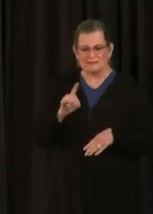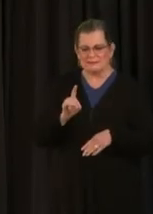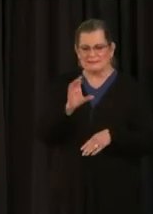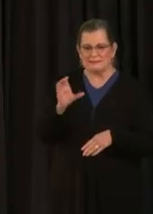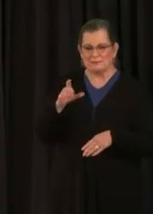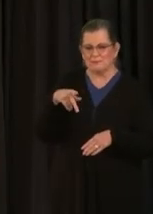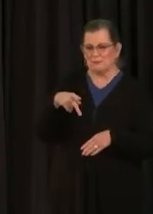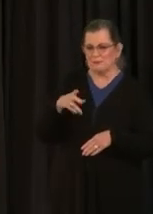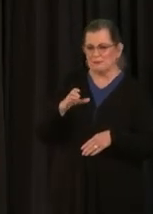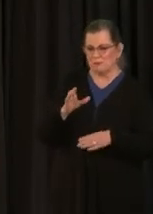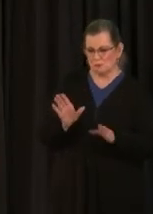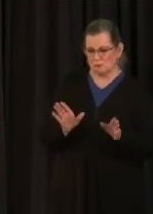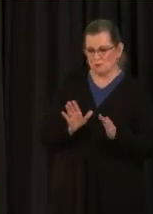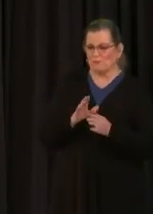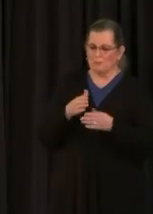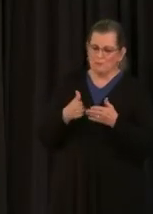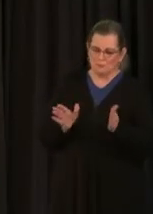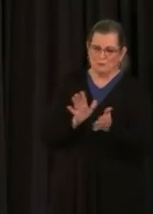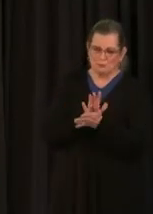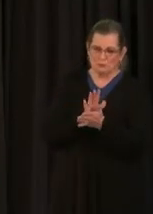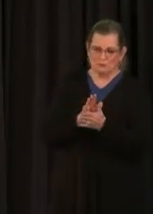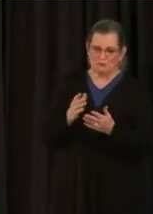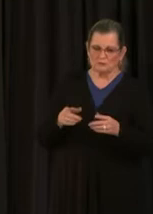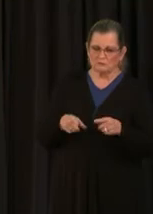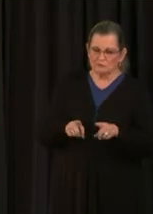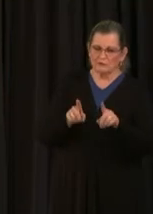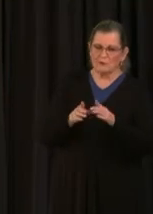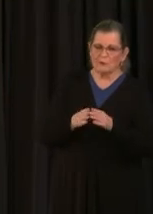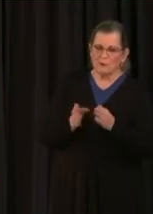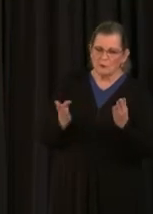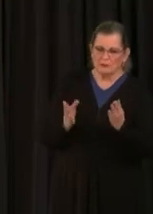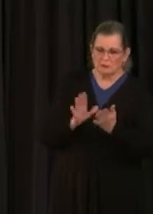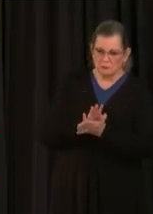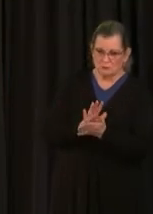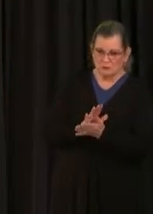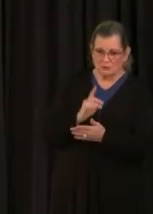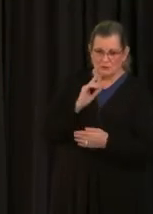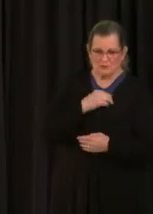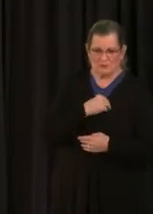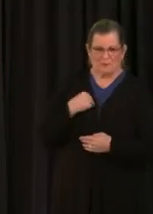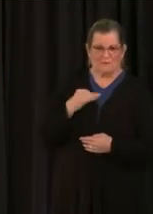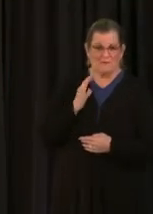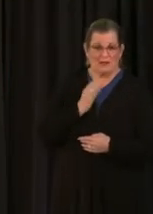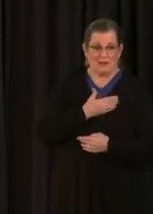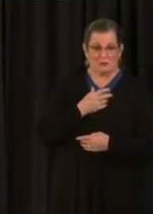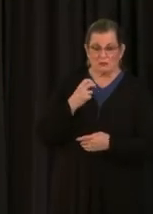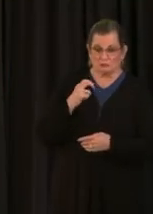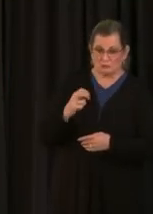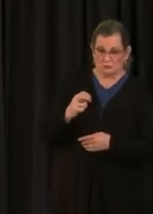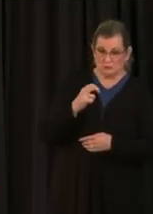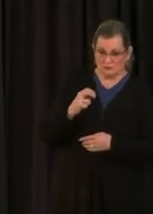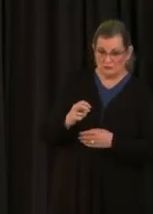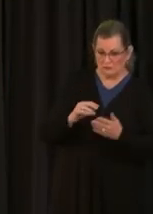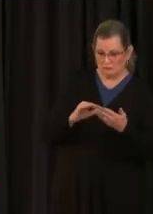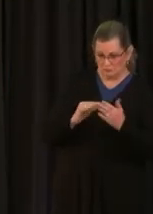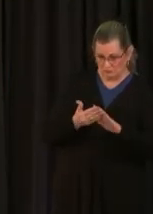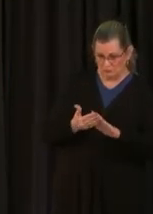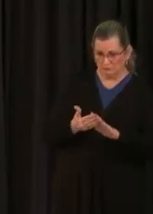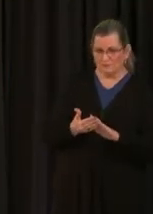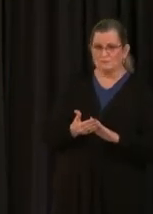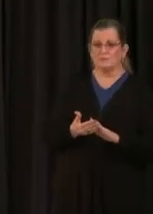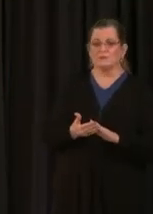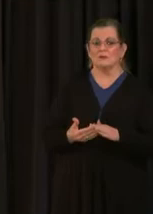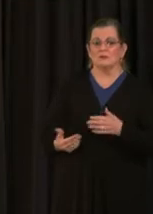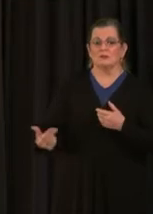reopening efforts, and I am pleased to be joined by members of our transportation community. We are